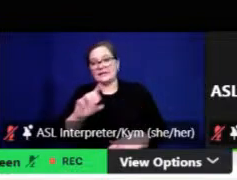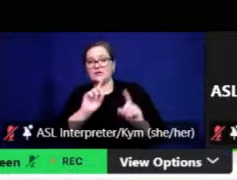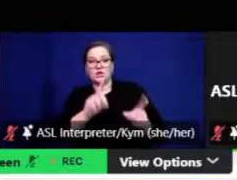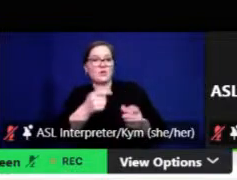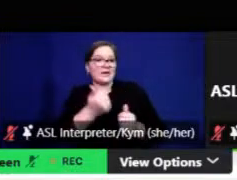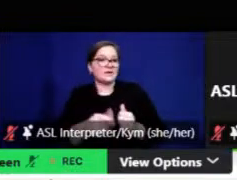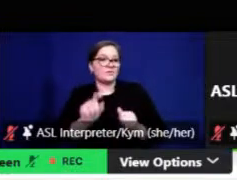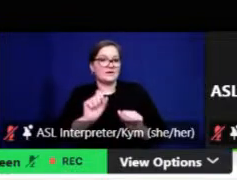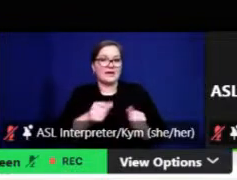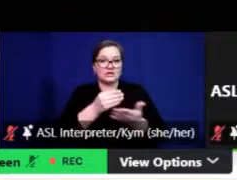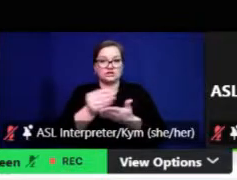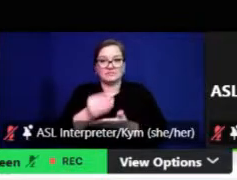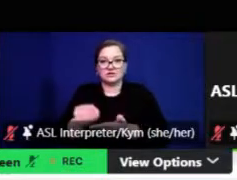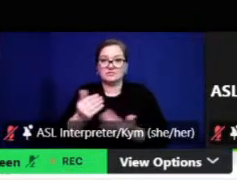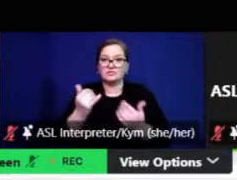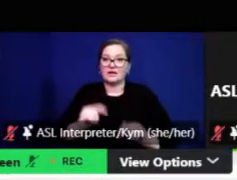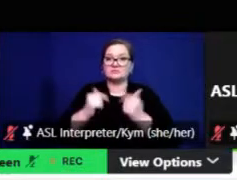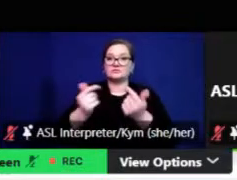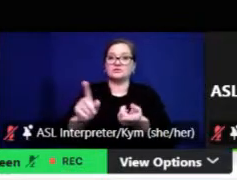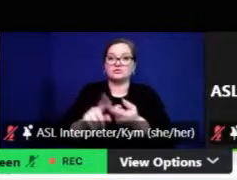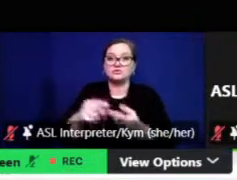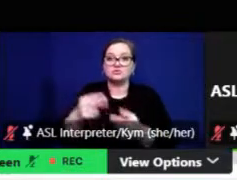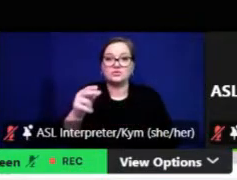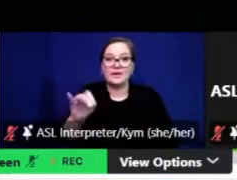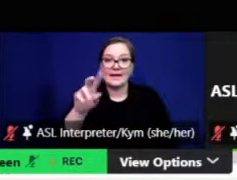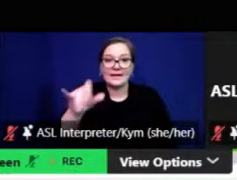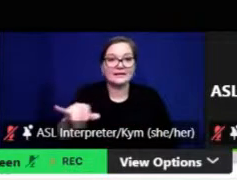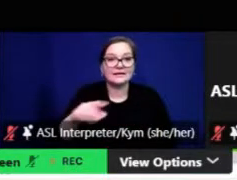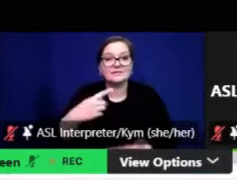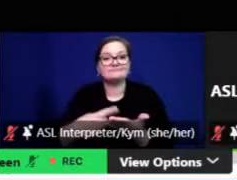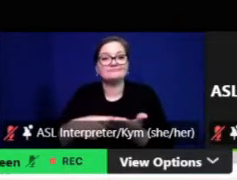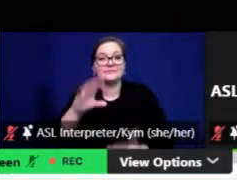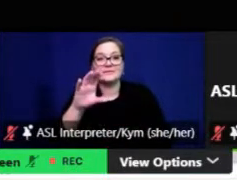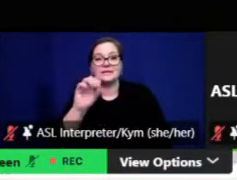then we'll go ahead and talk. I'll pass it off to Haley to talk about Connect.